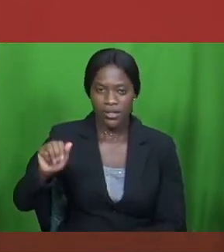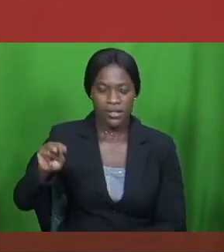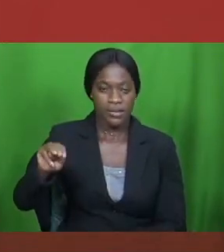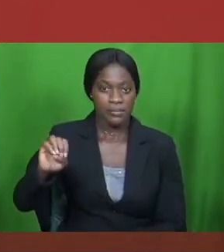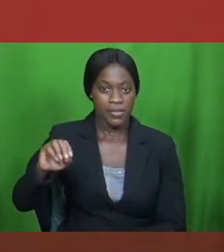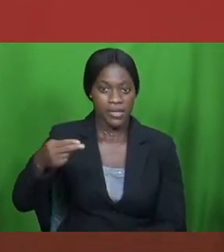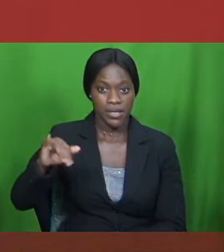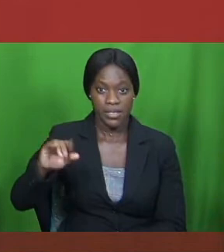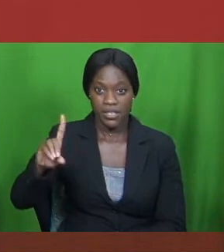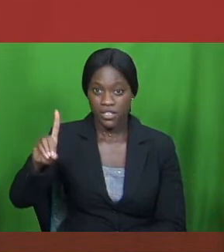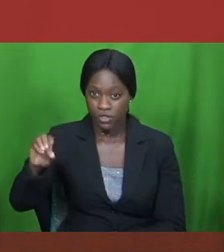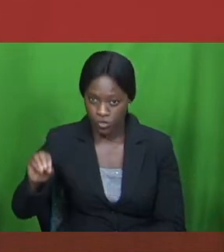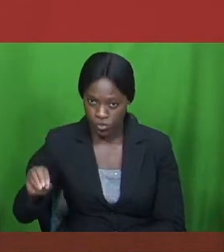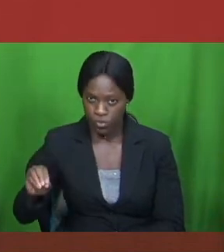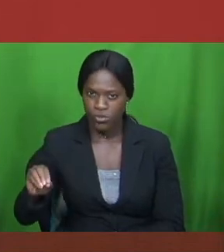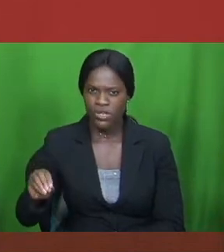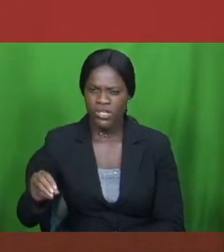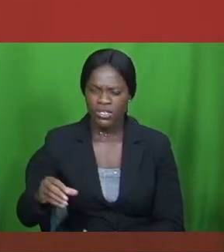very soft-spoken,